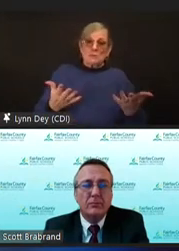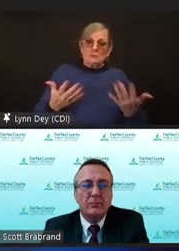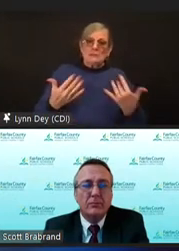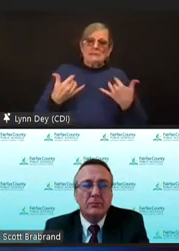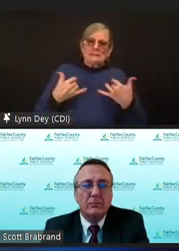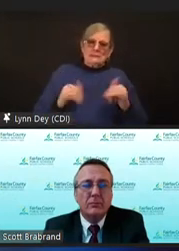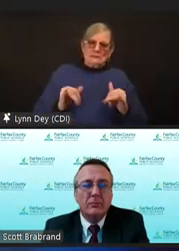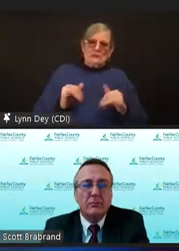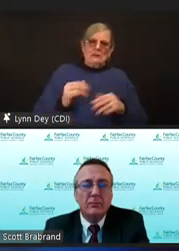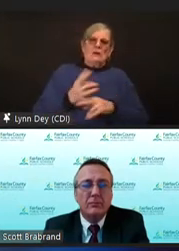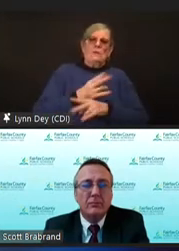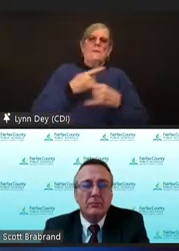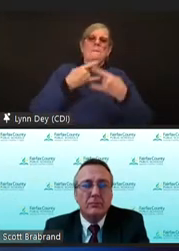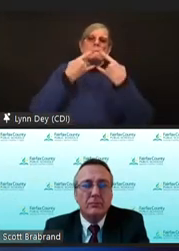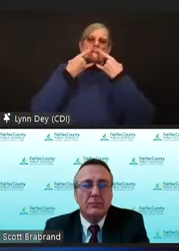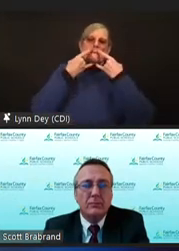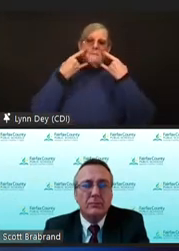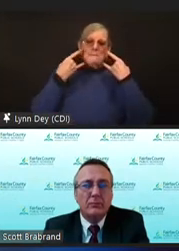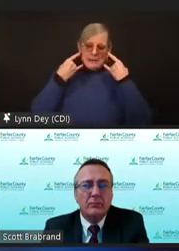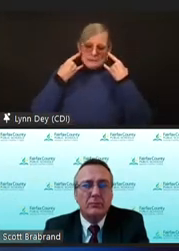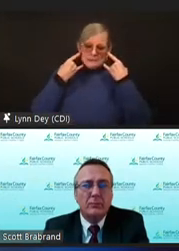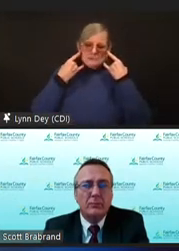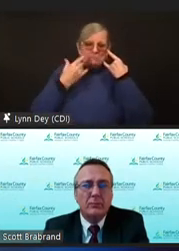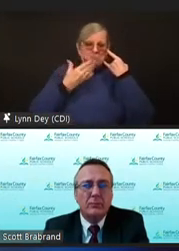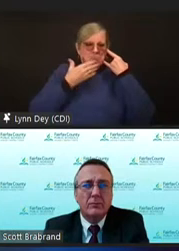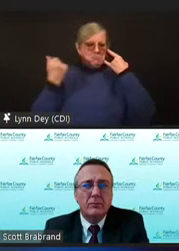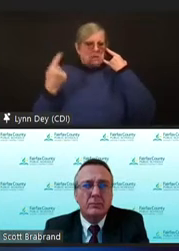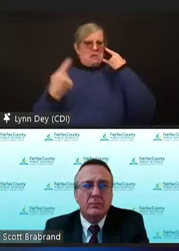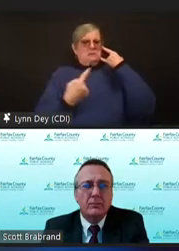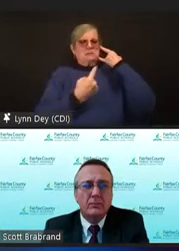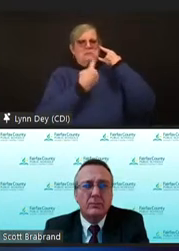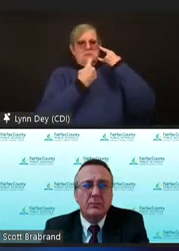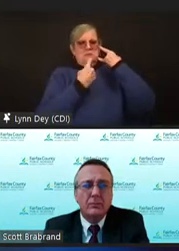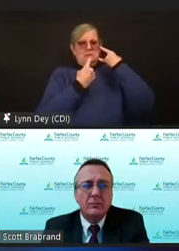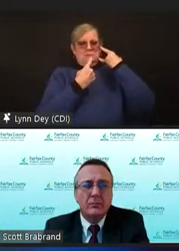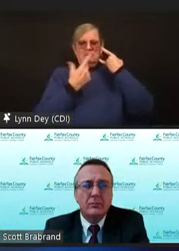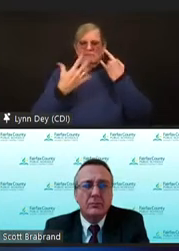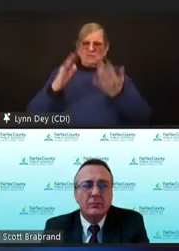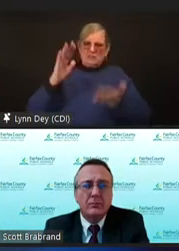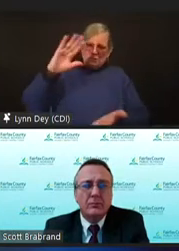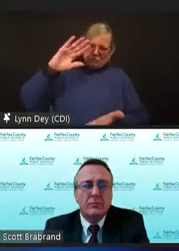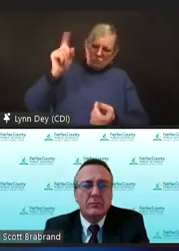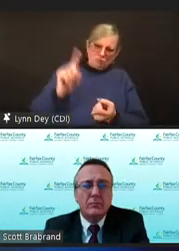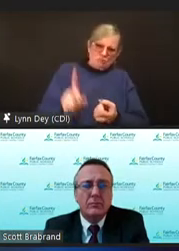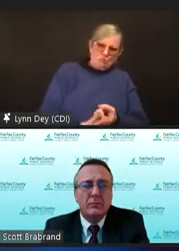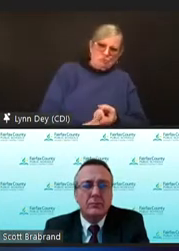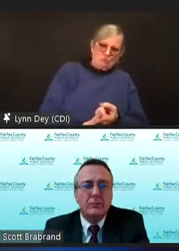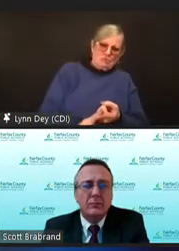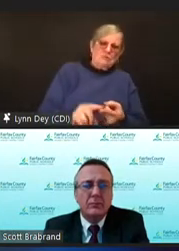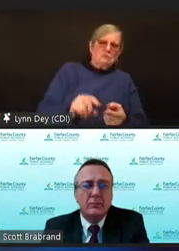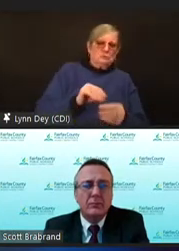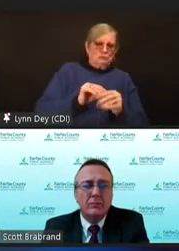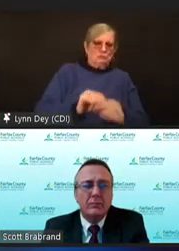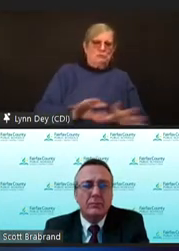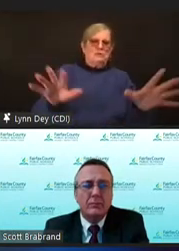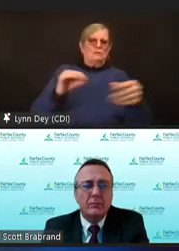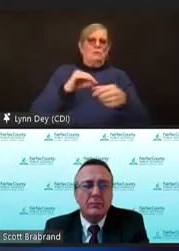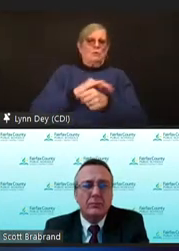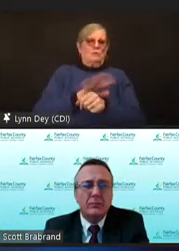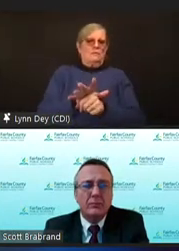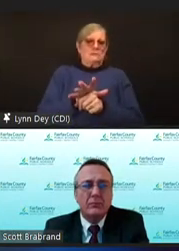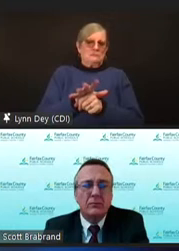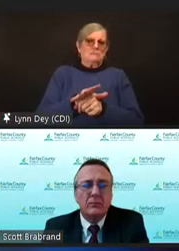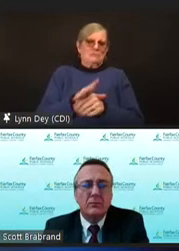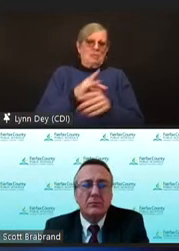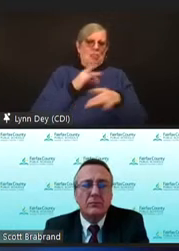go, that they help significantly reduce the likelihood of transmission. The other thing that I did forget to mention, which was asked